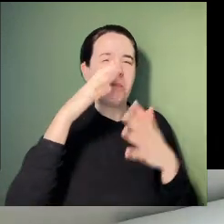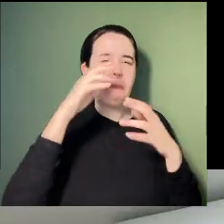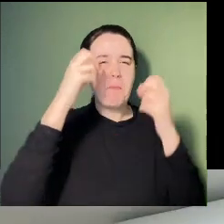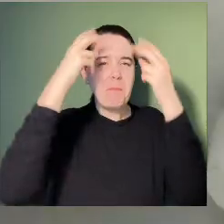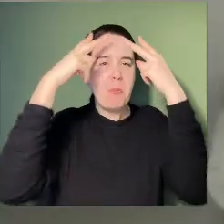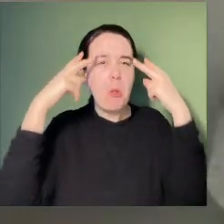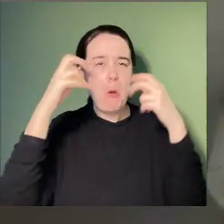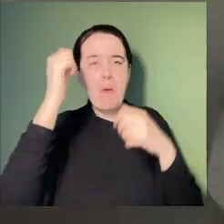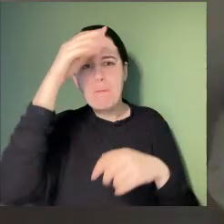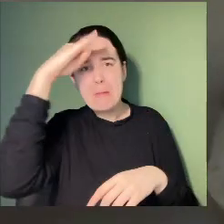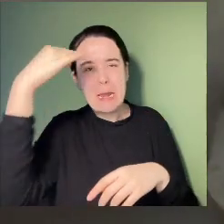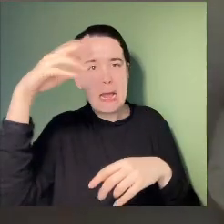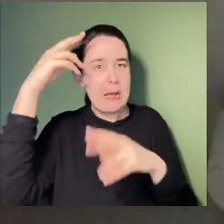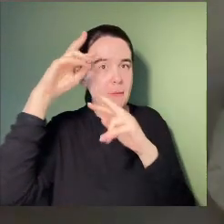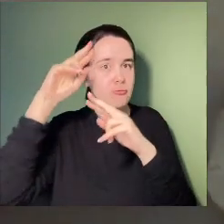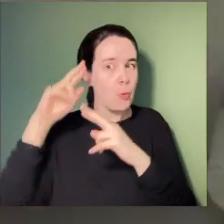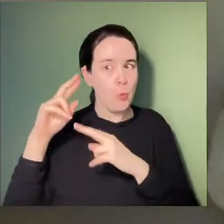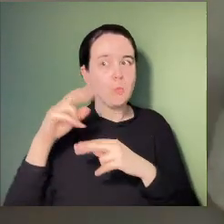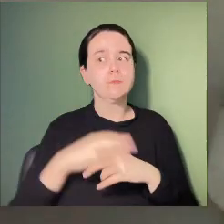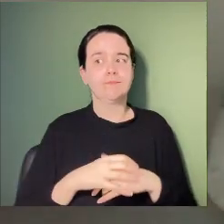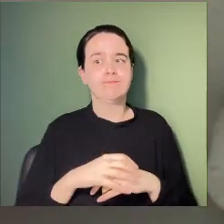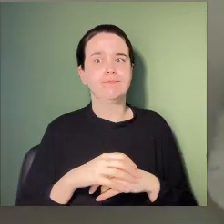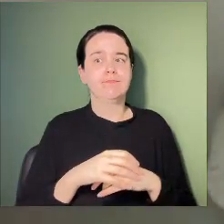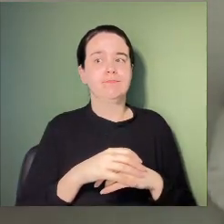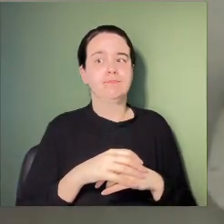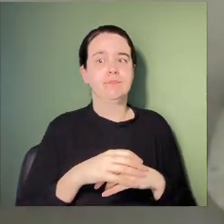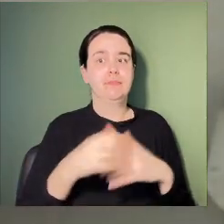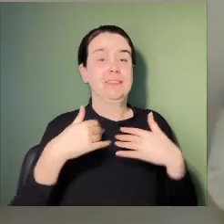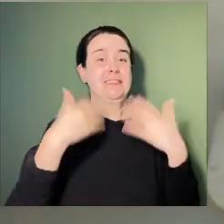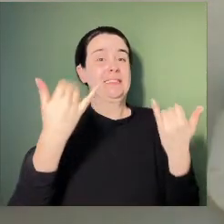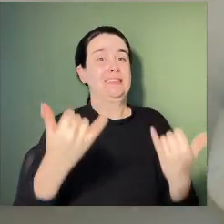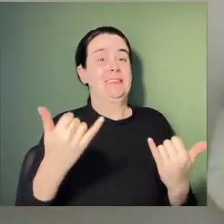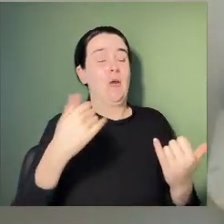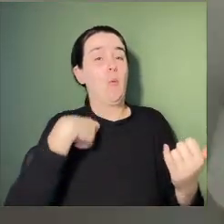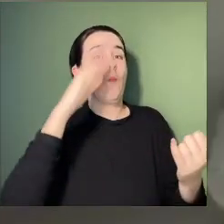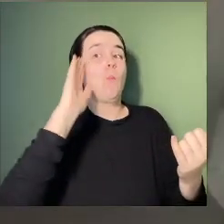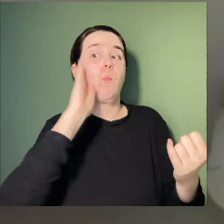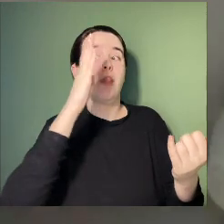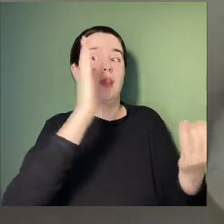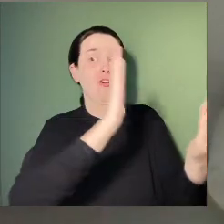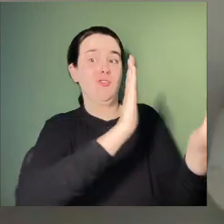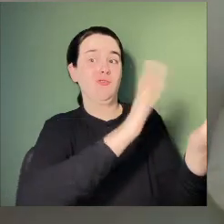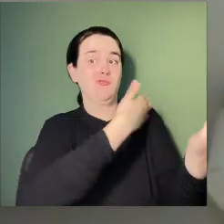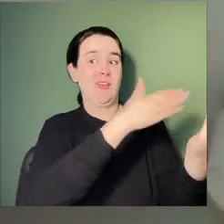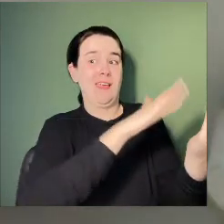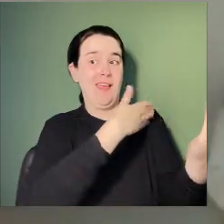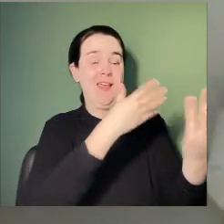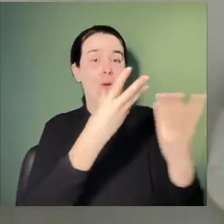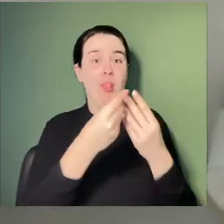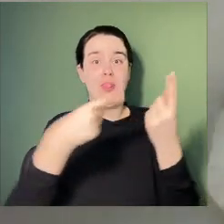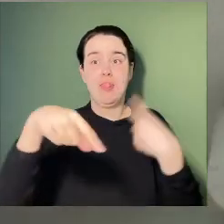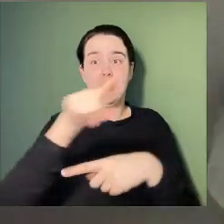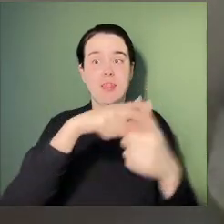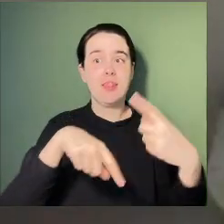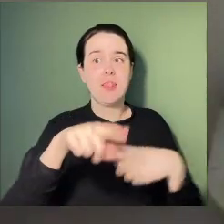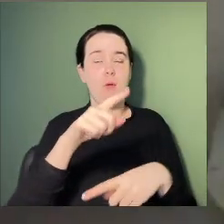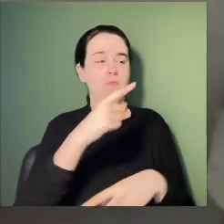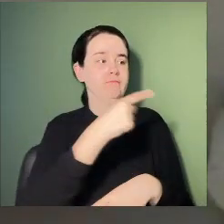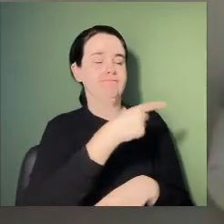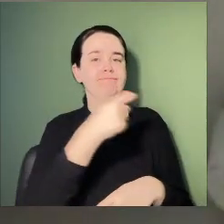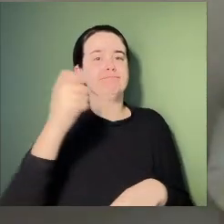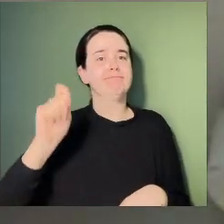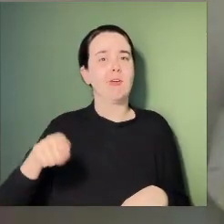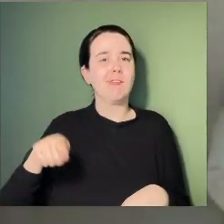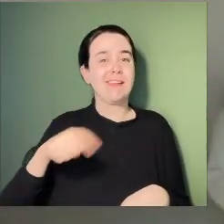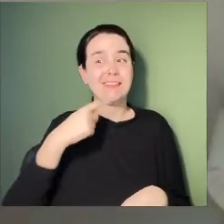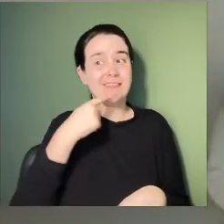Today, I'll be sharing insights with you, like the moderator has rightly said. And I want